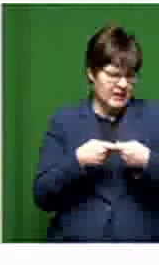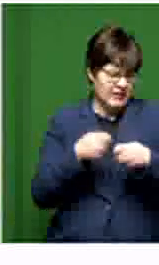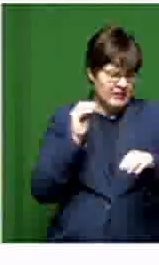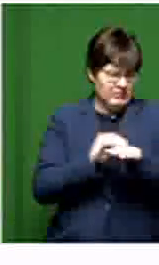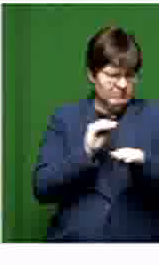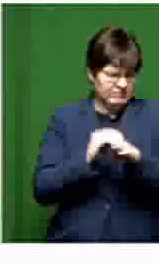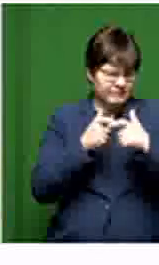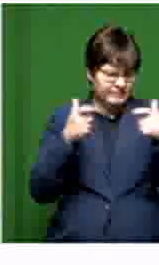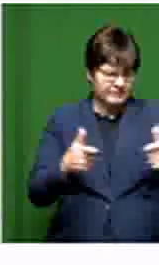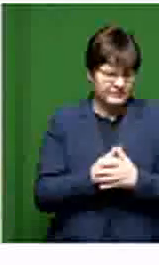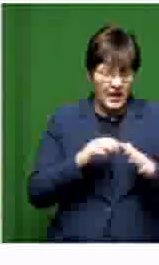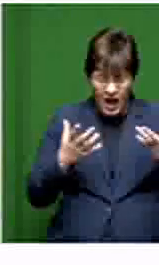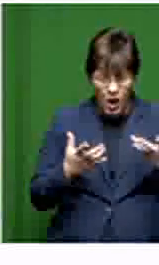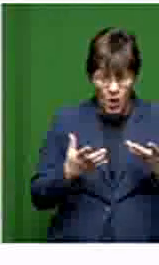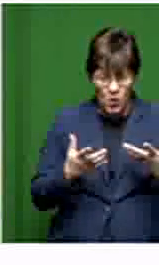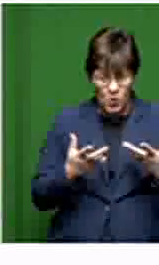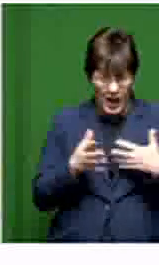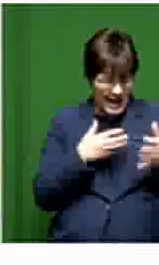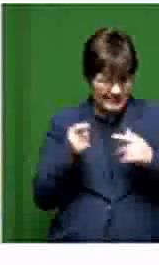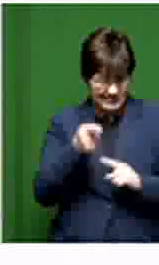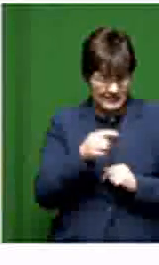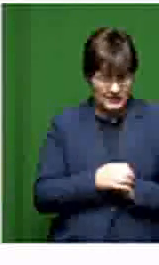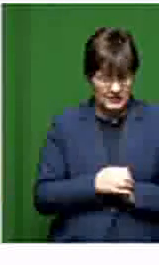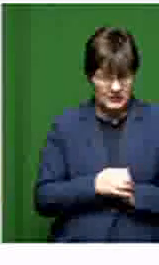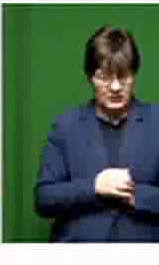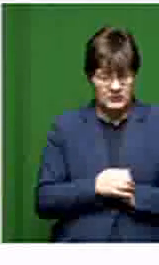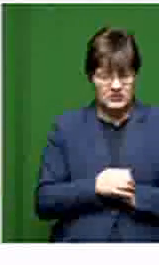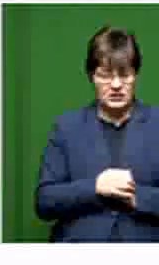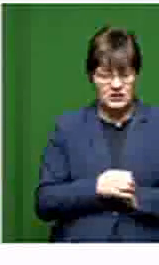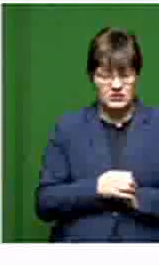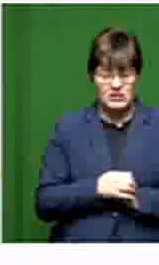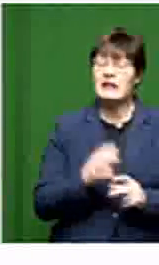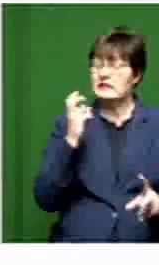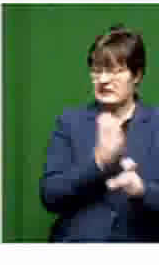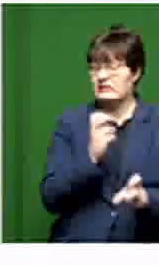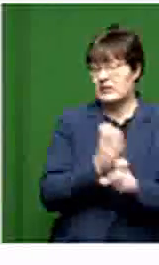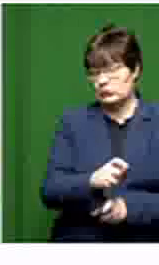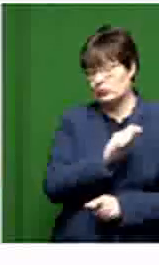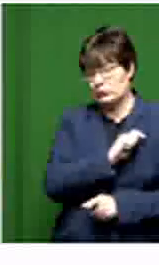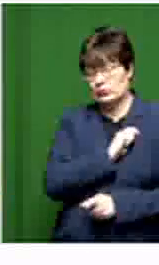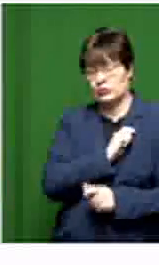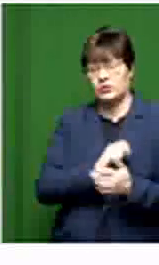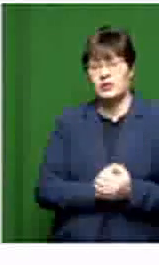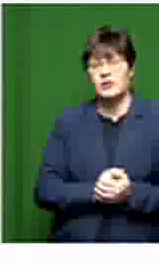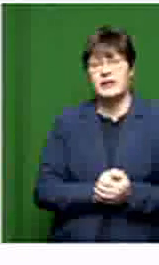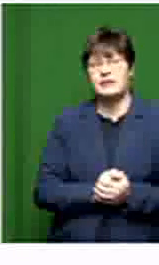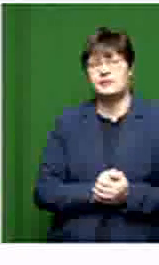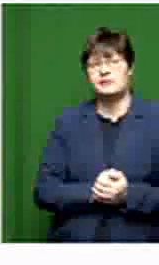issue. And how are you coping on that front? It's very difficult. I